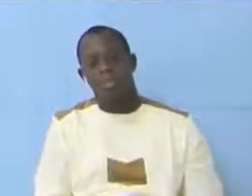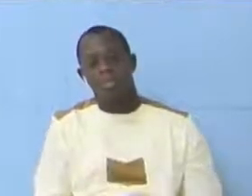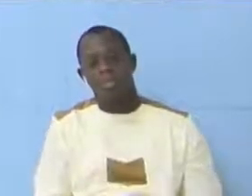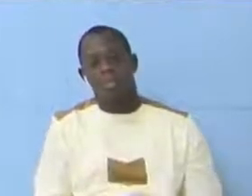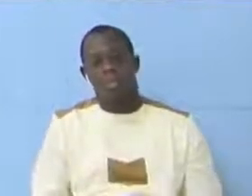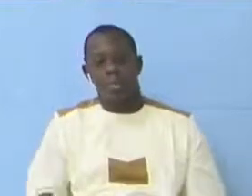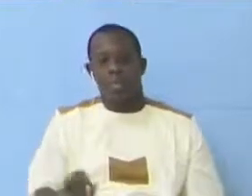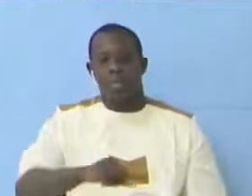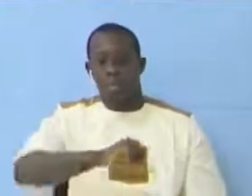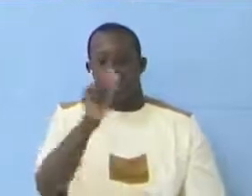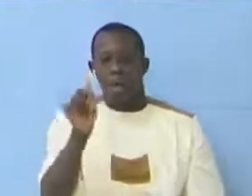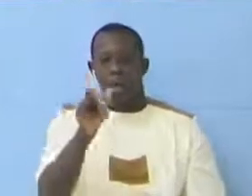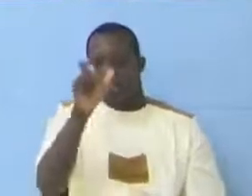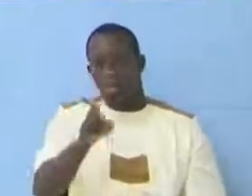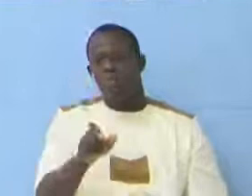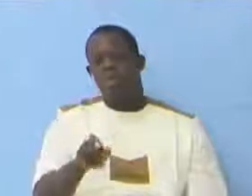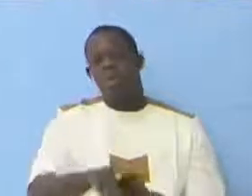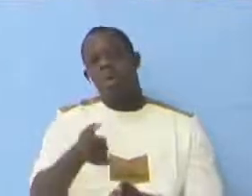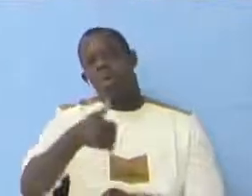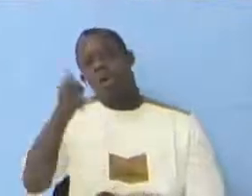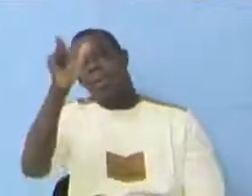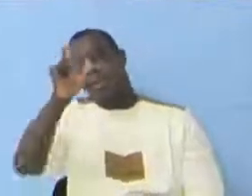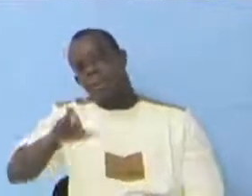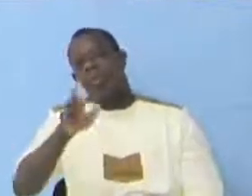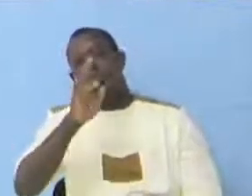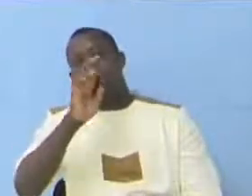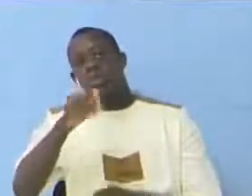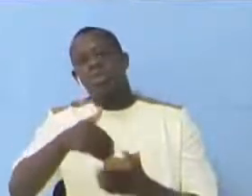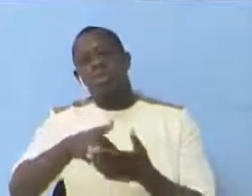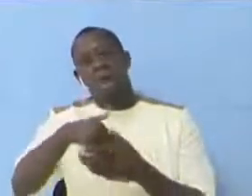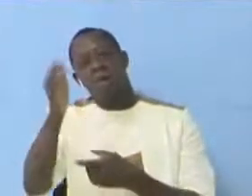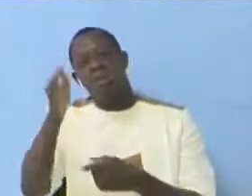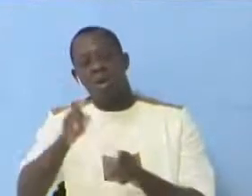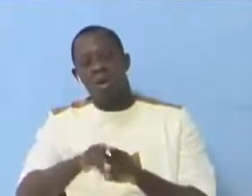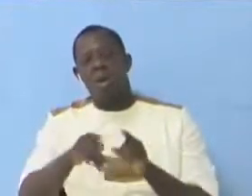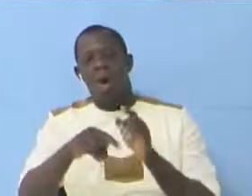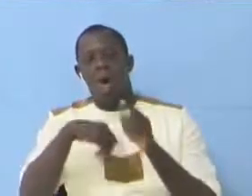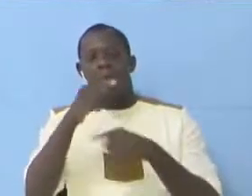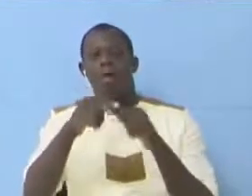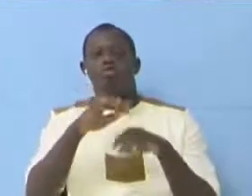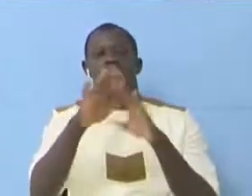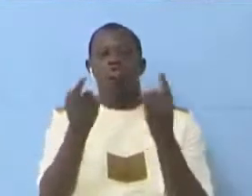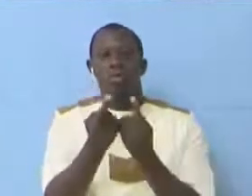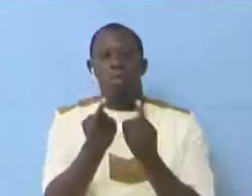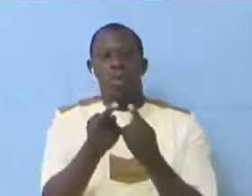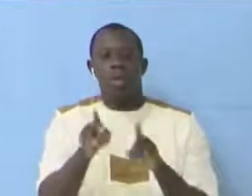And some fellow who comes out with some egotistical vanity